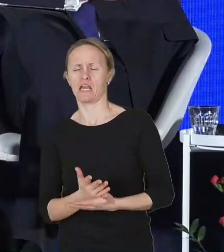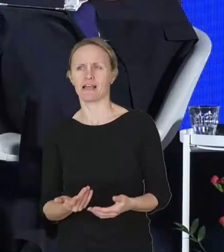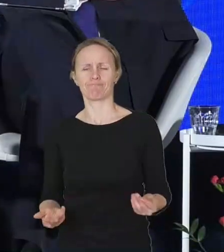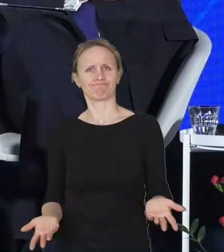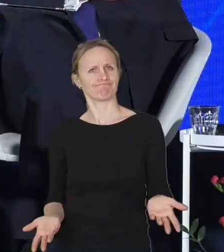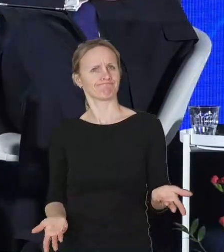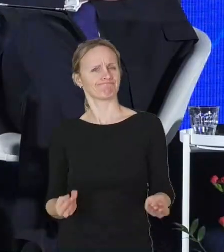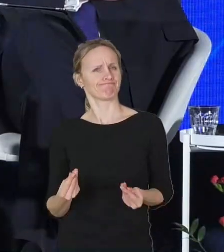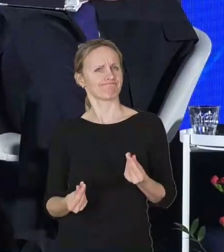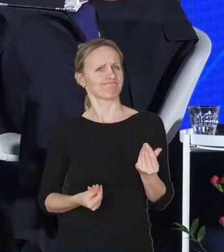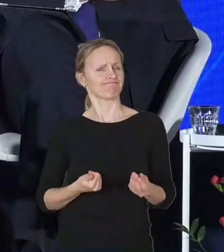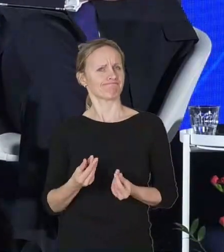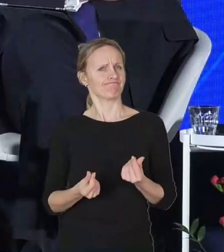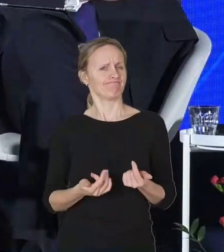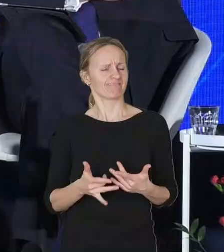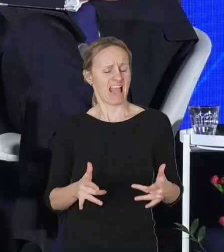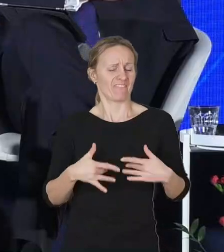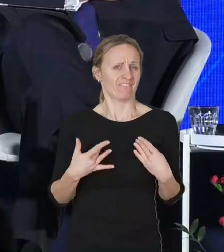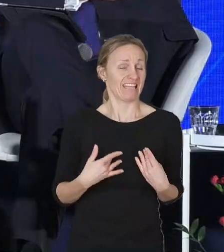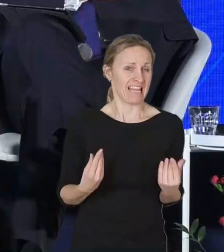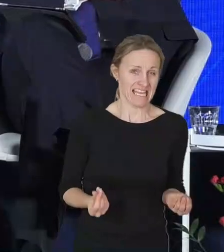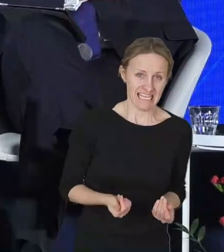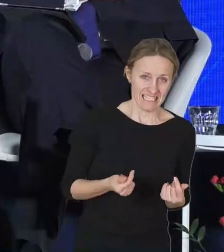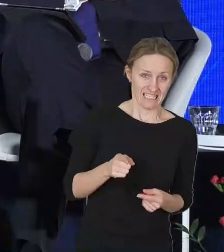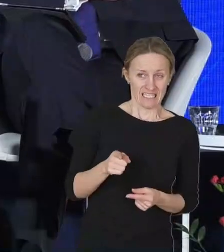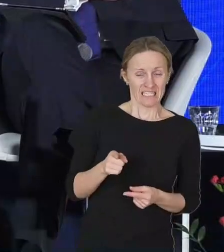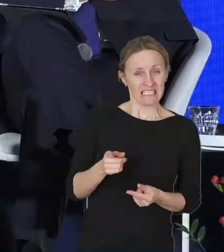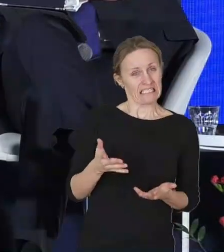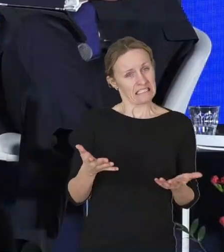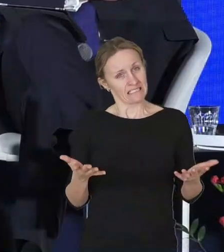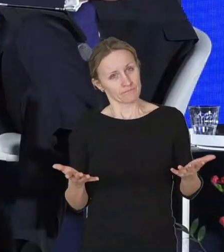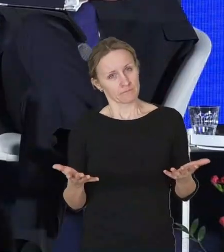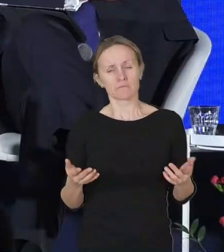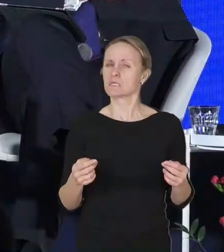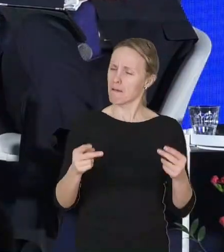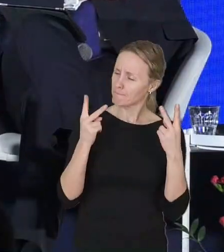the possibilities. And I think also with the cohesion policy,